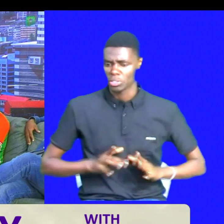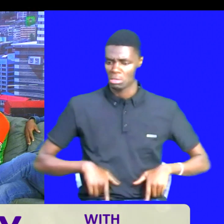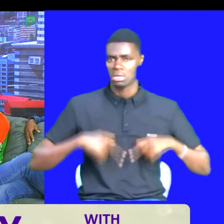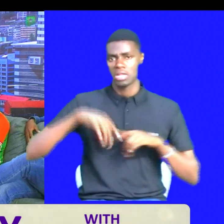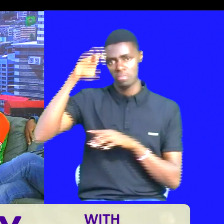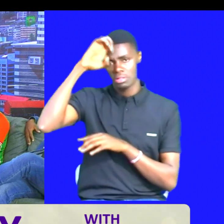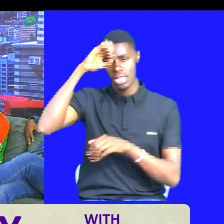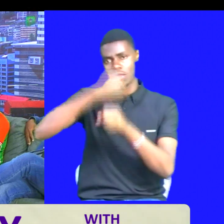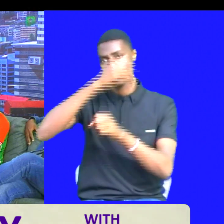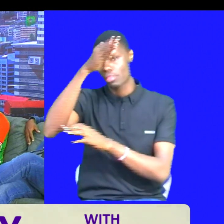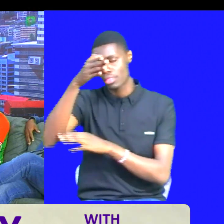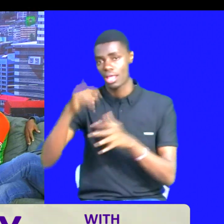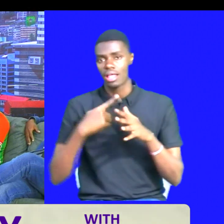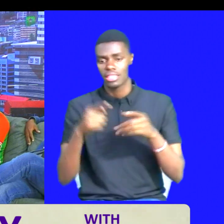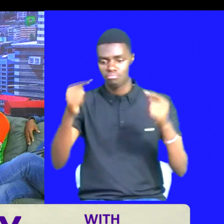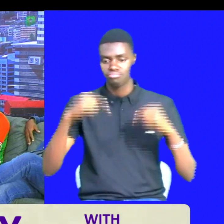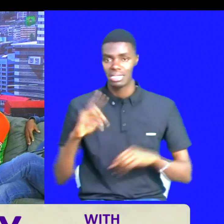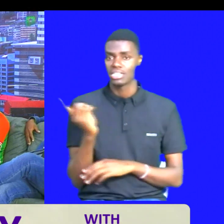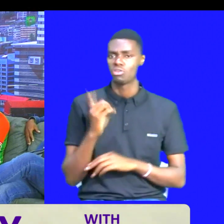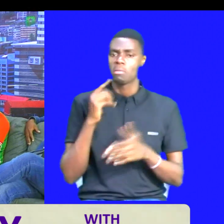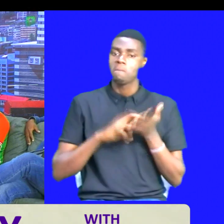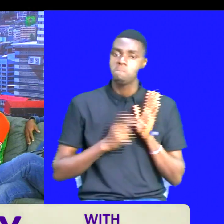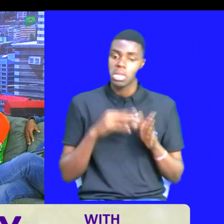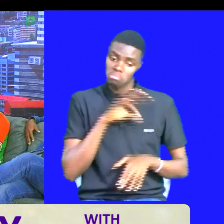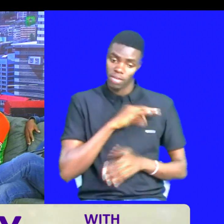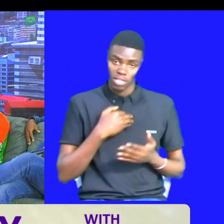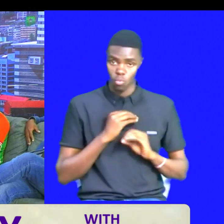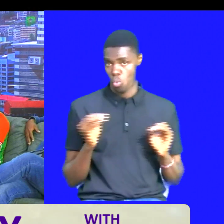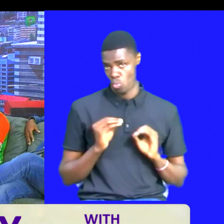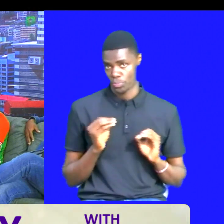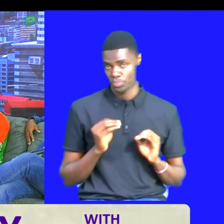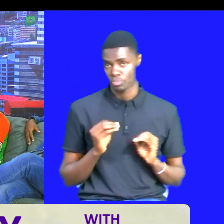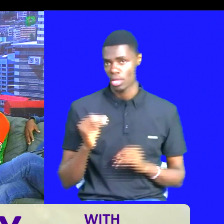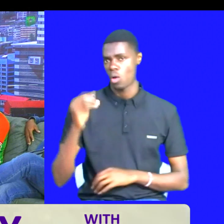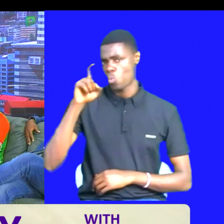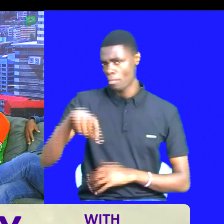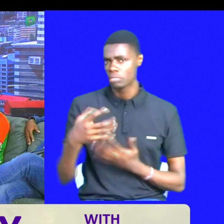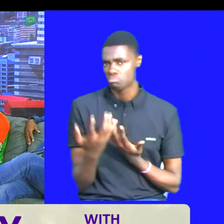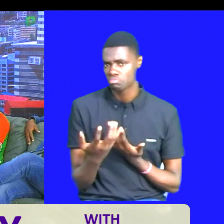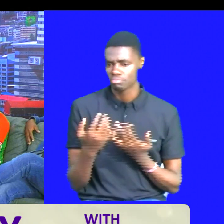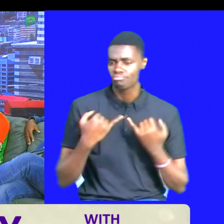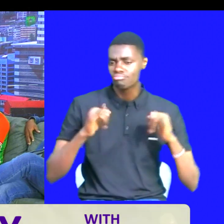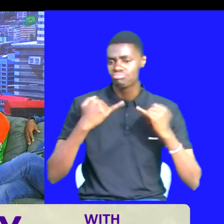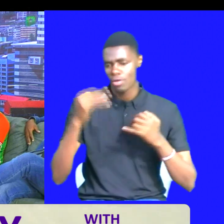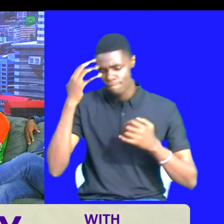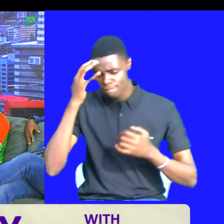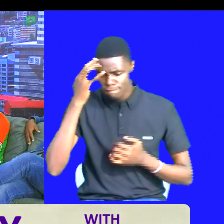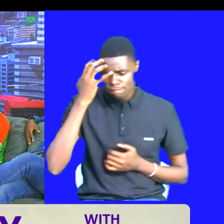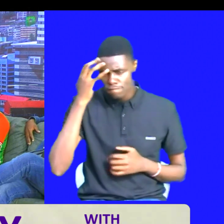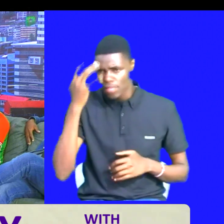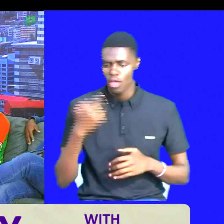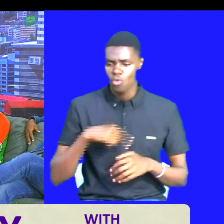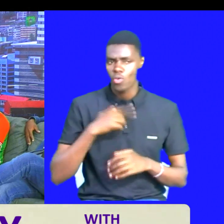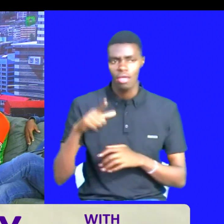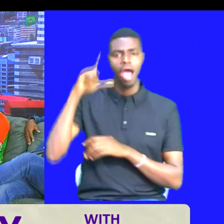they're Right. working in Eldoret, Right. and they're in Nairobi, it means now they're not earning. Yeah. So we had to now try to figure out, how do we